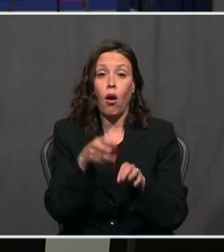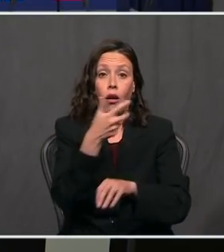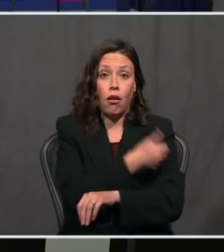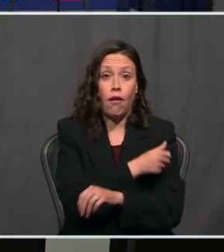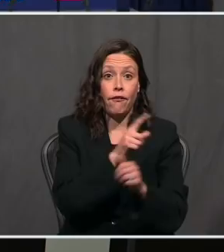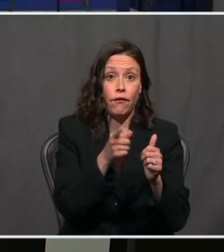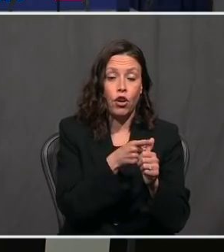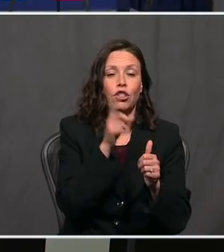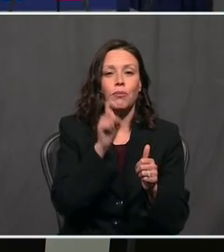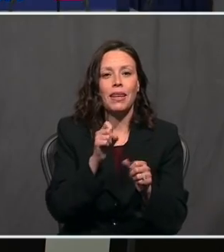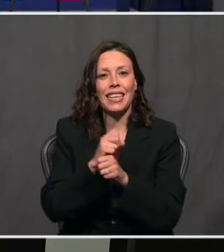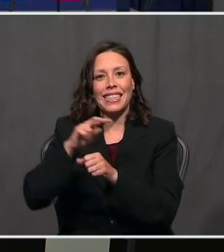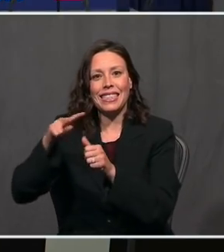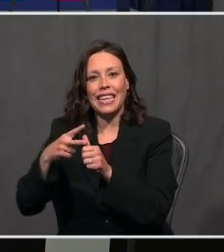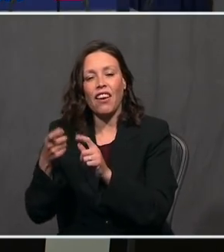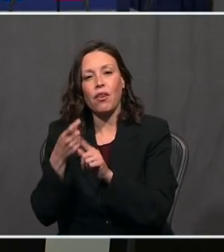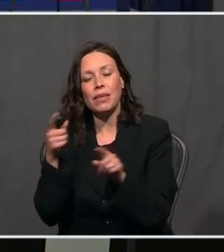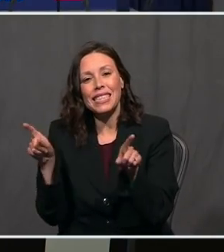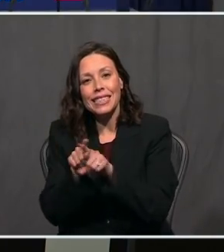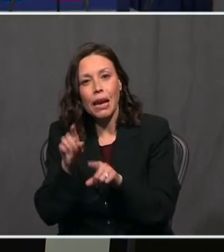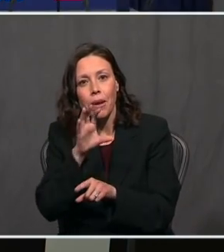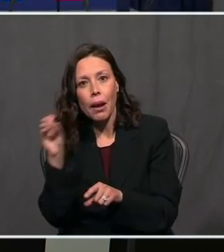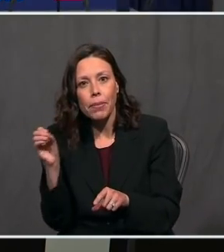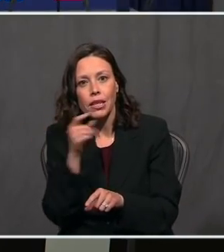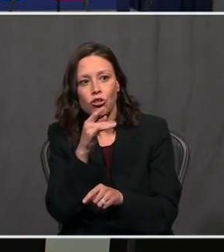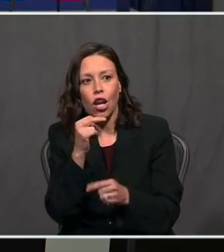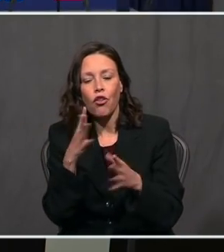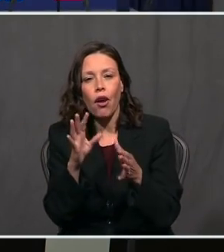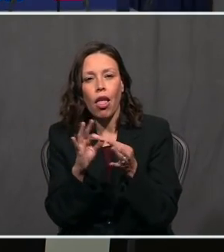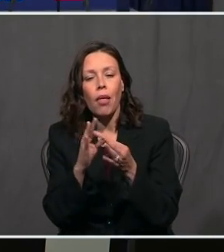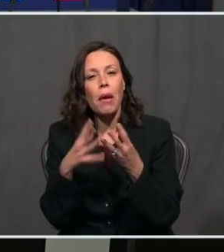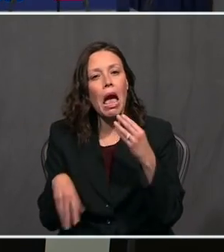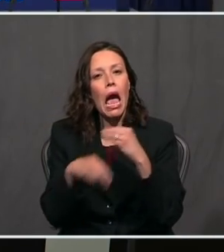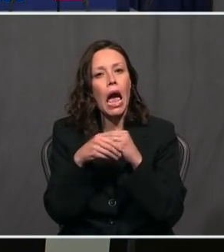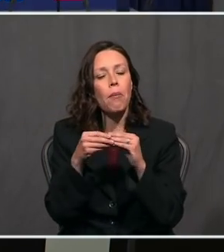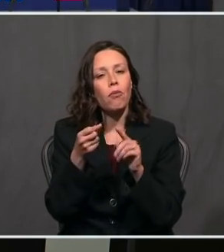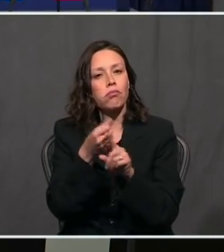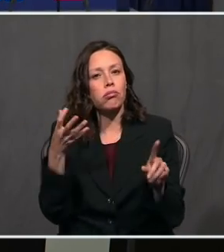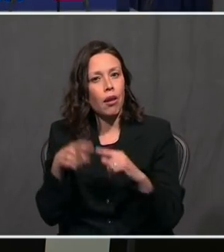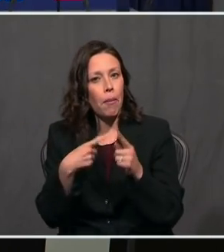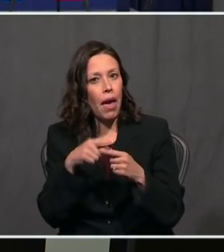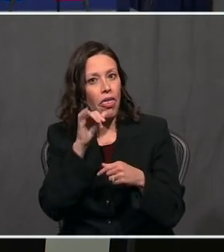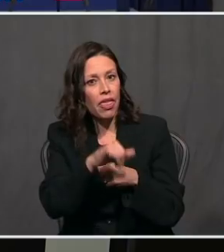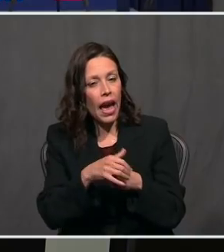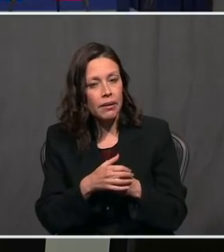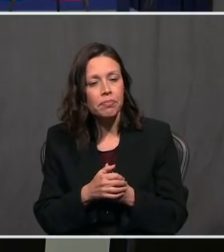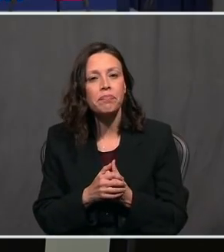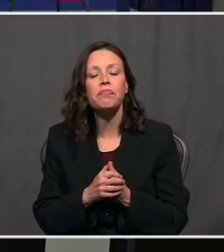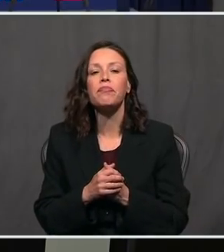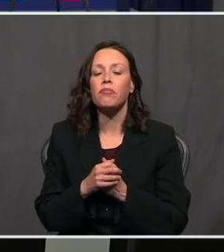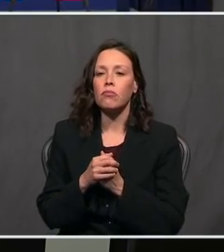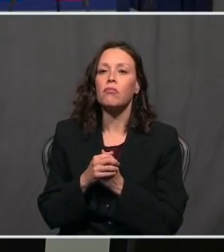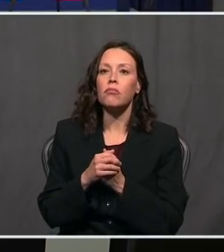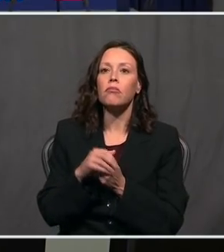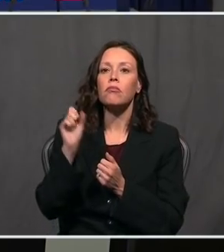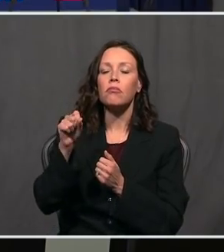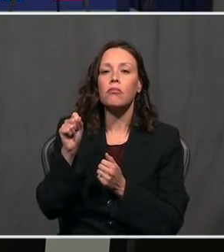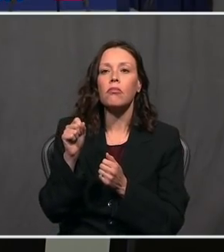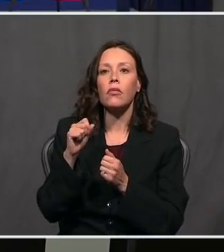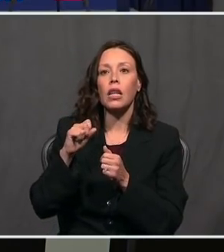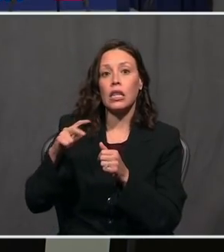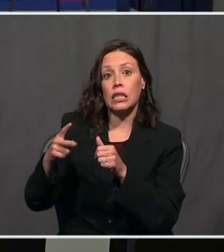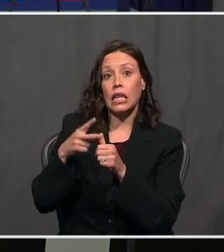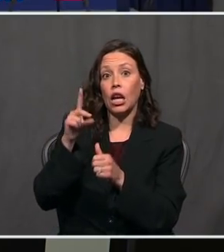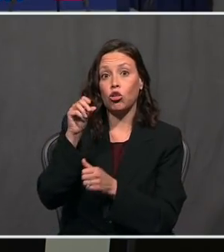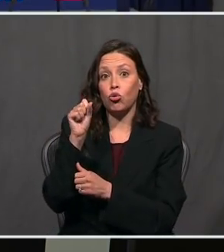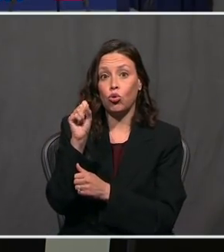the second dose from the same company. I know, John, you already spoke to this a little bit, but Rick, maybe add a little bit more color around that. Yeah, getting the second